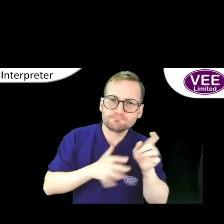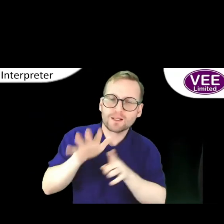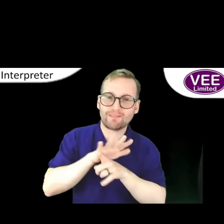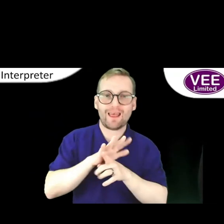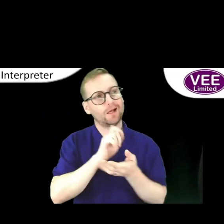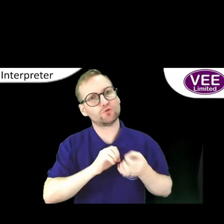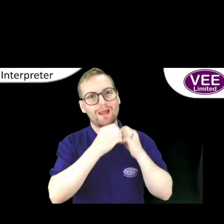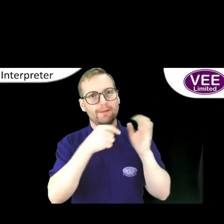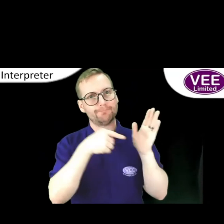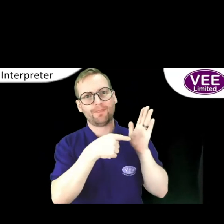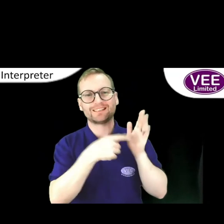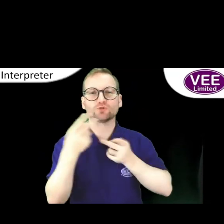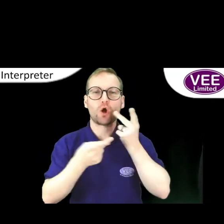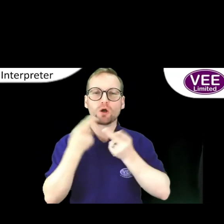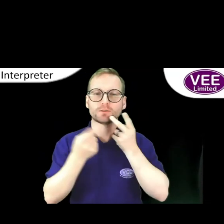song.